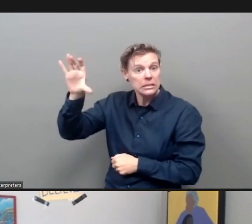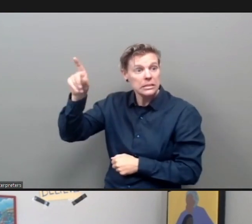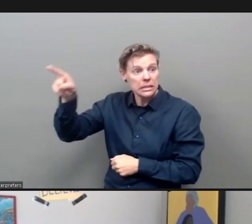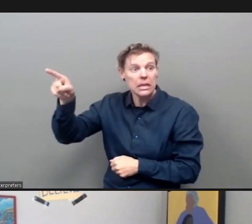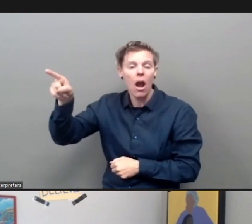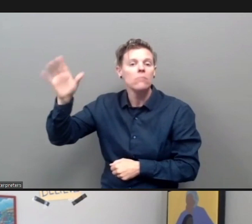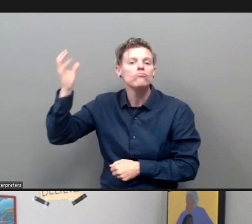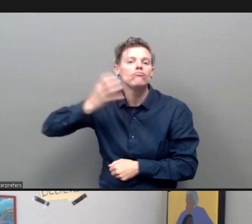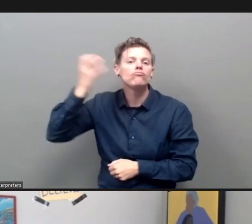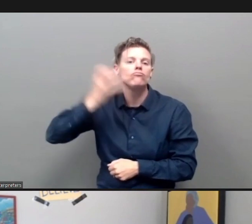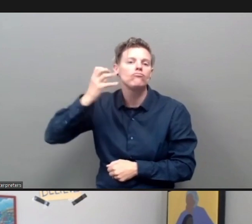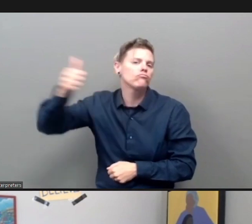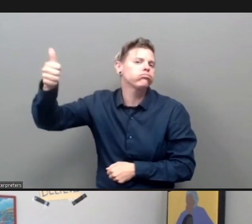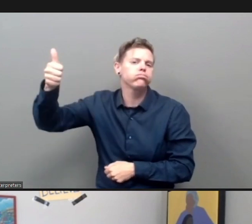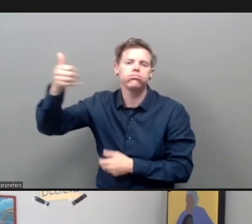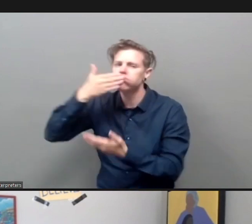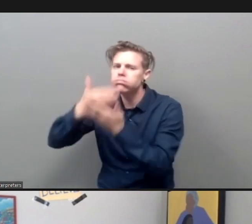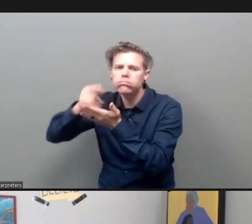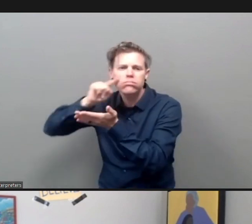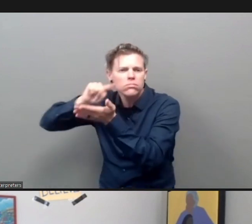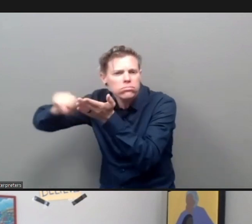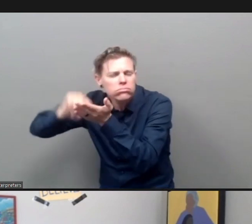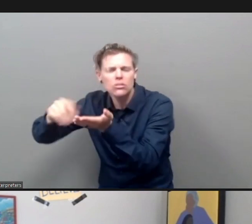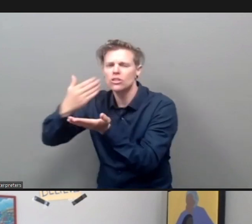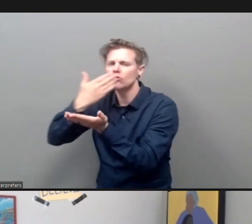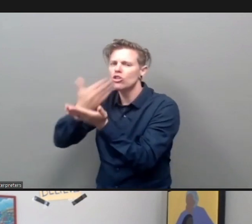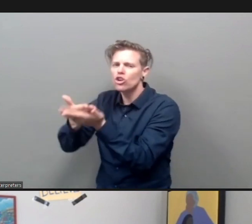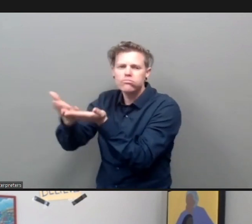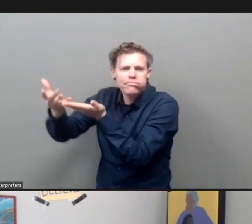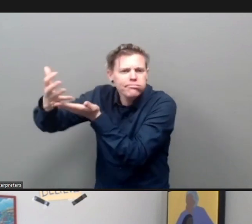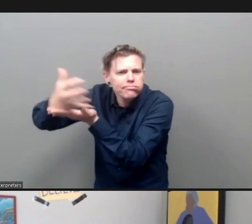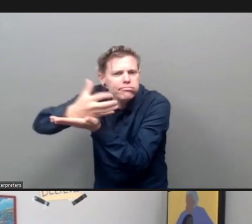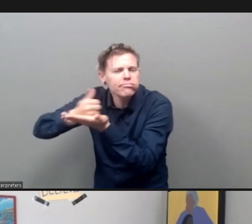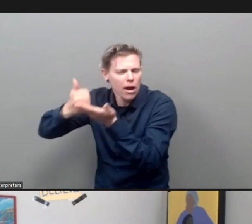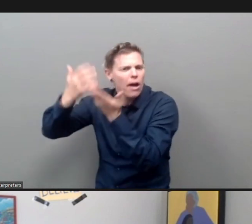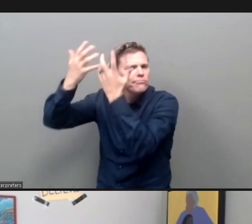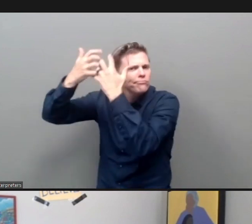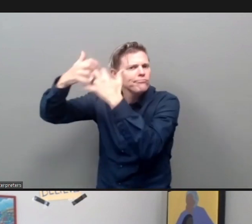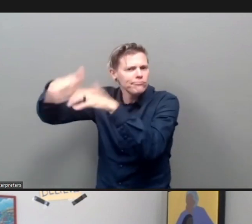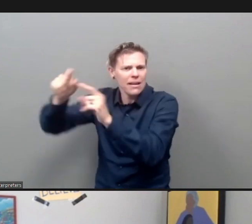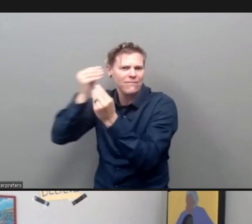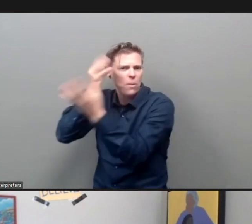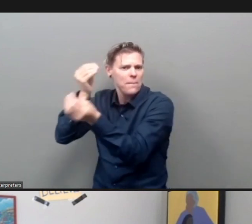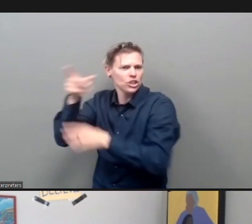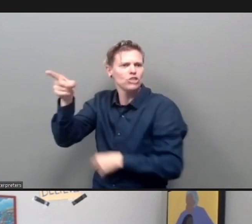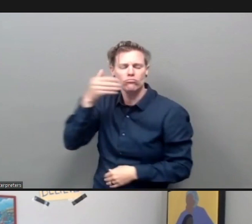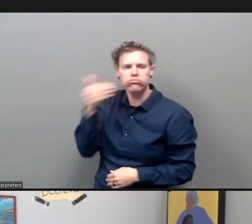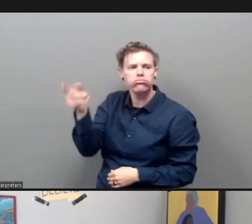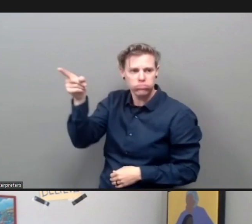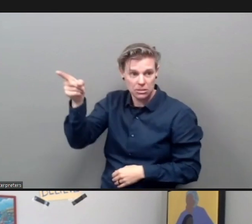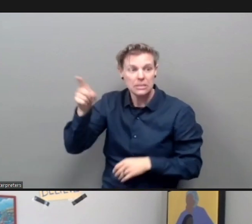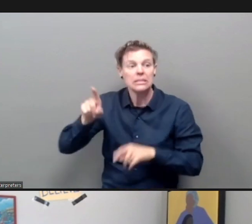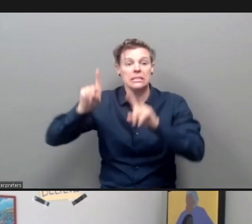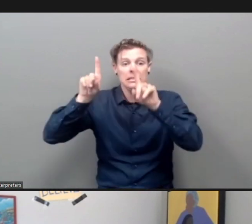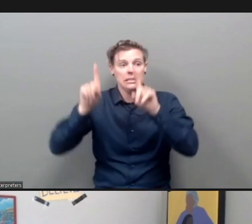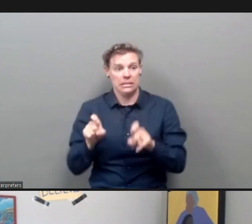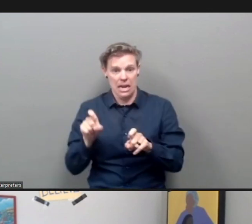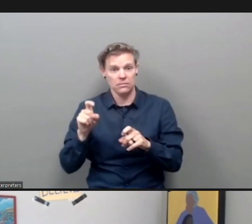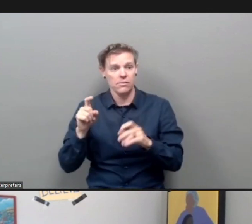The testing at days 1, 3, and 5 really does identify